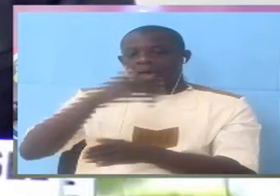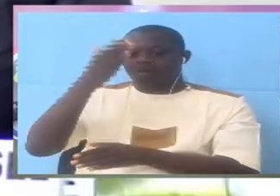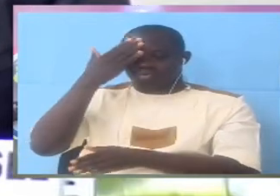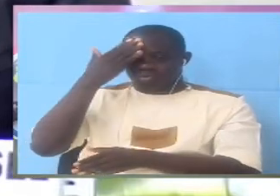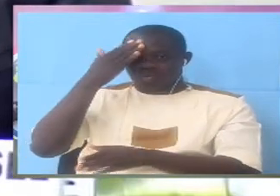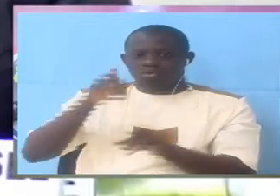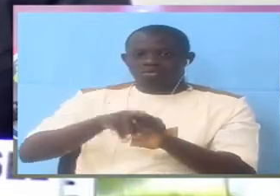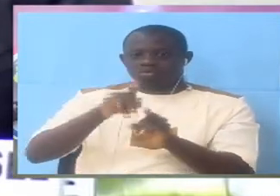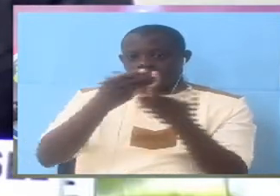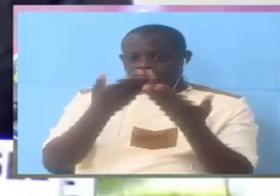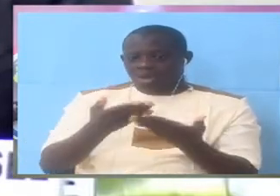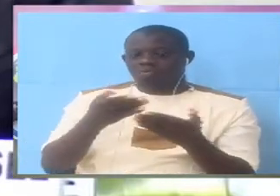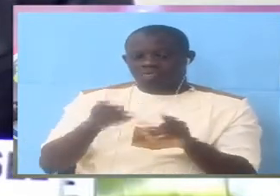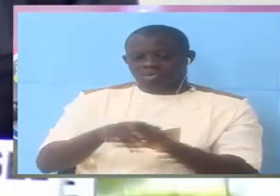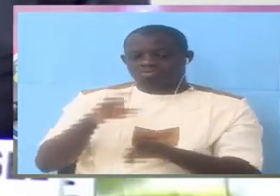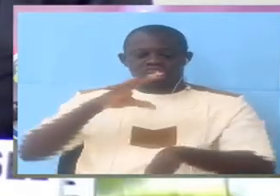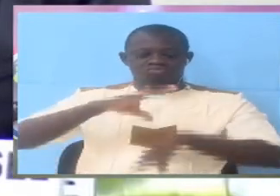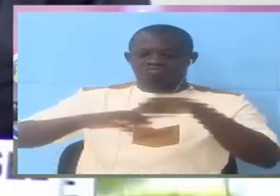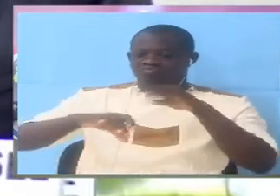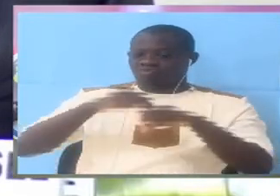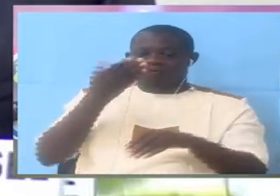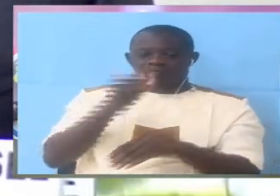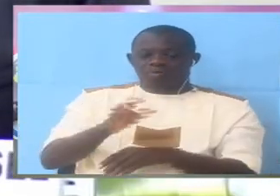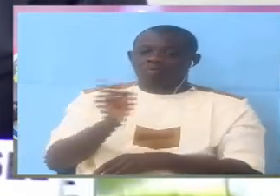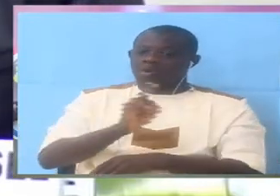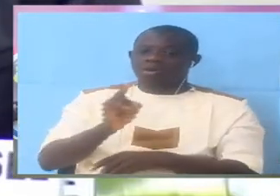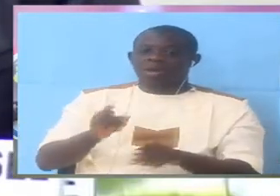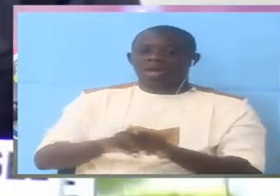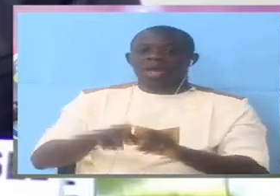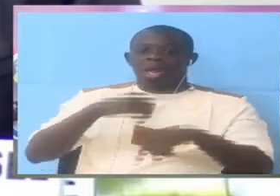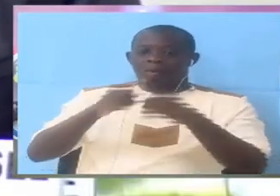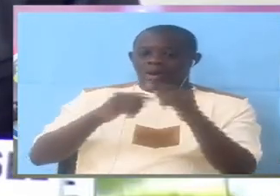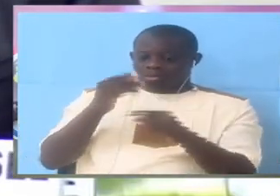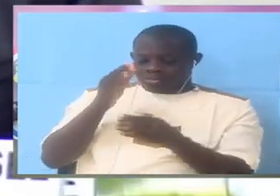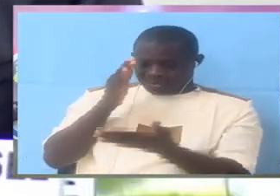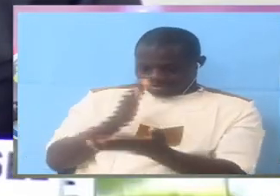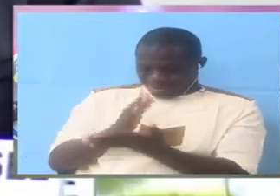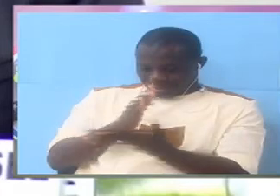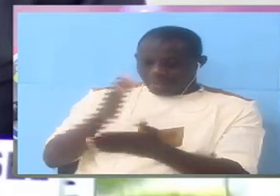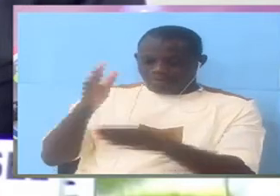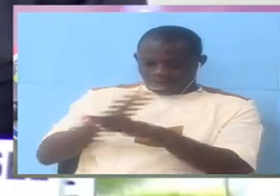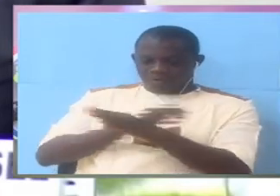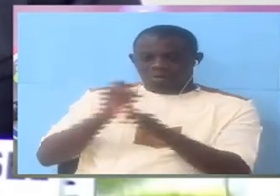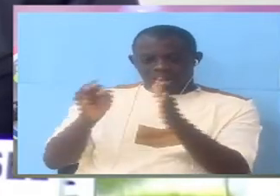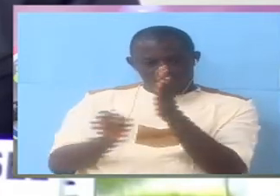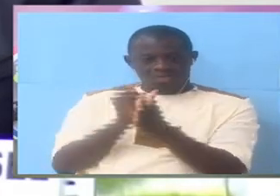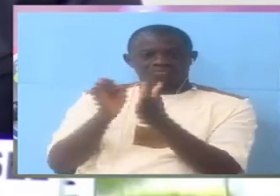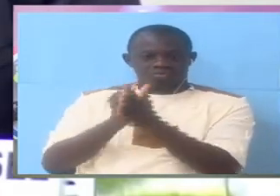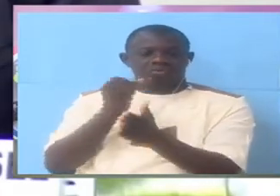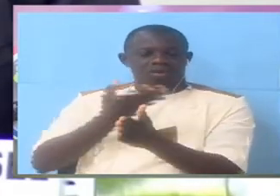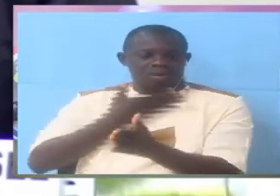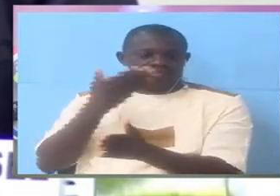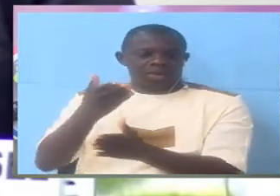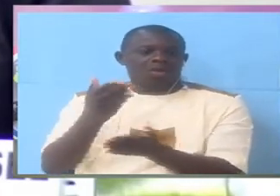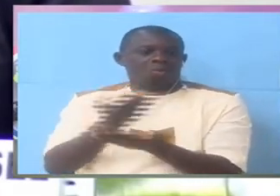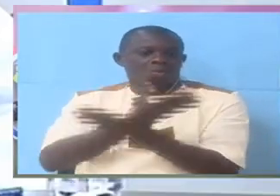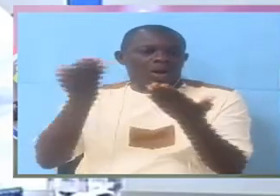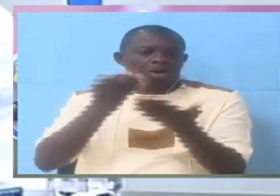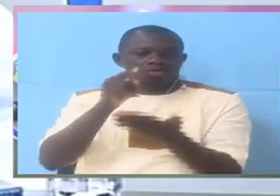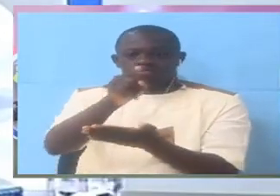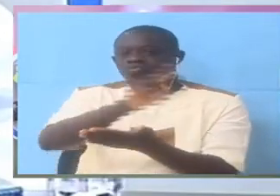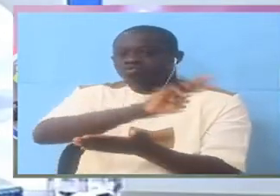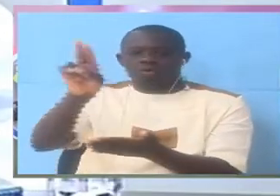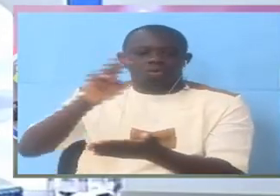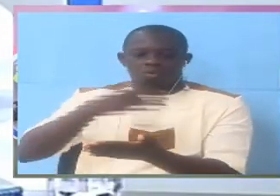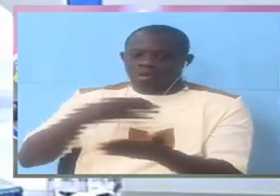You are just running away from the existence of an investigation because you do not want to put yourself in there. No,